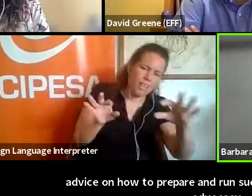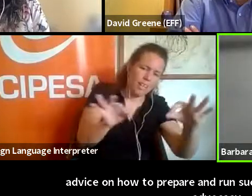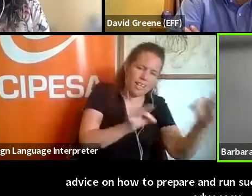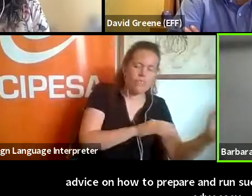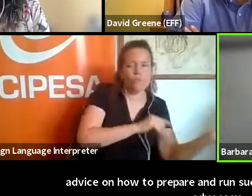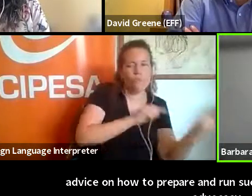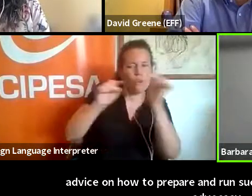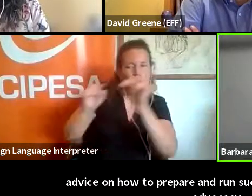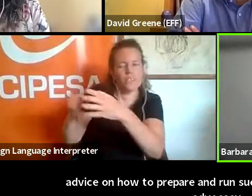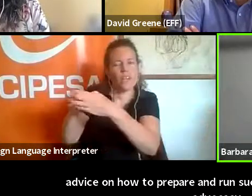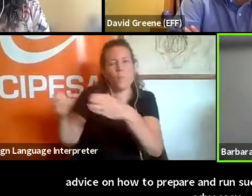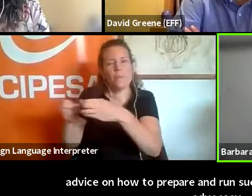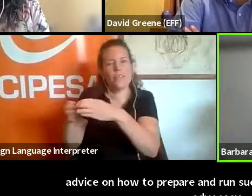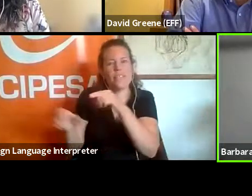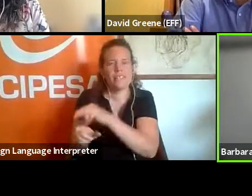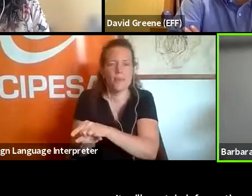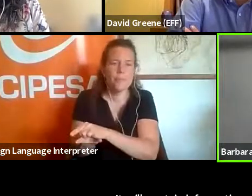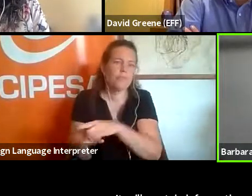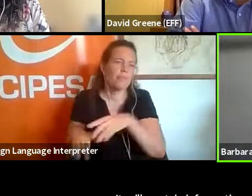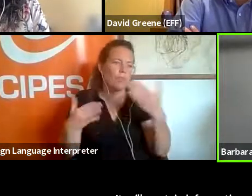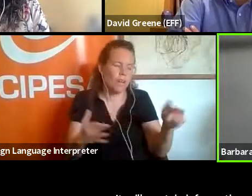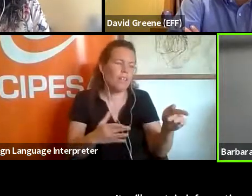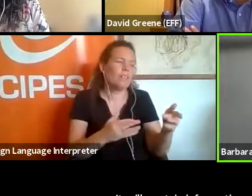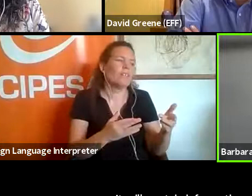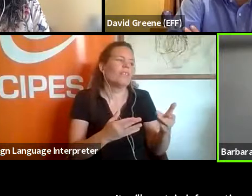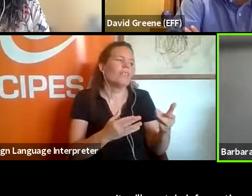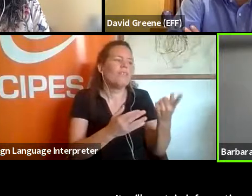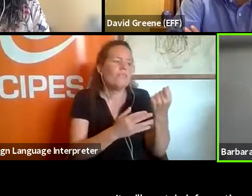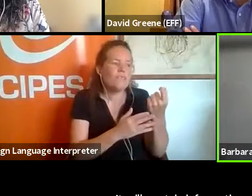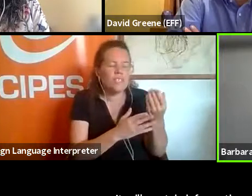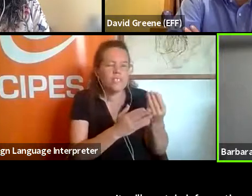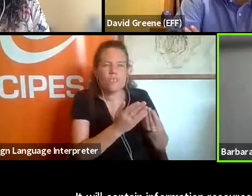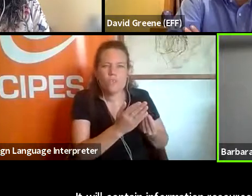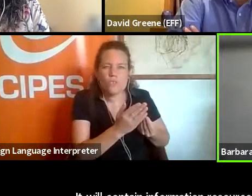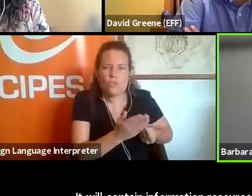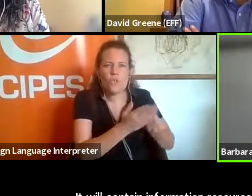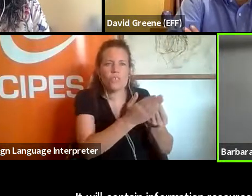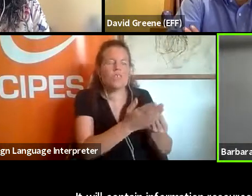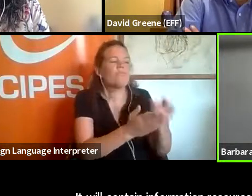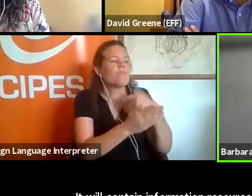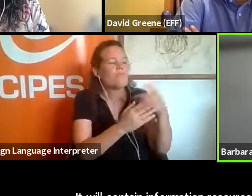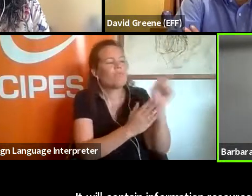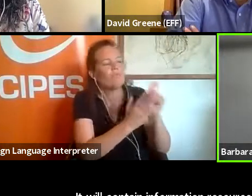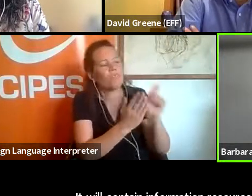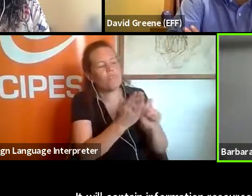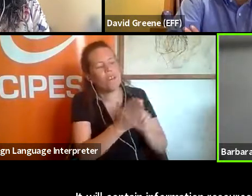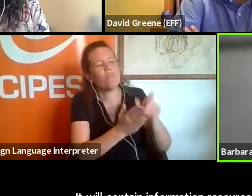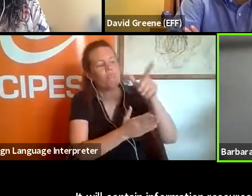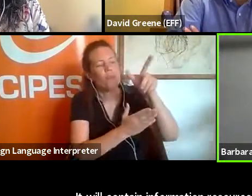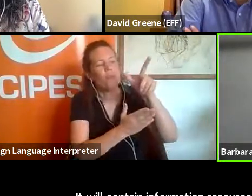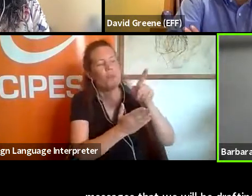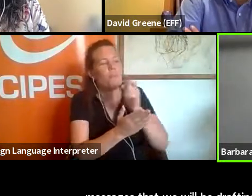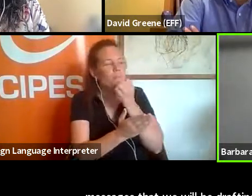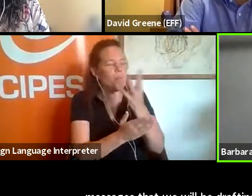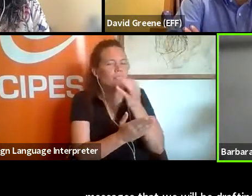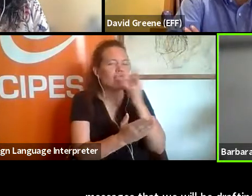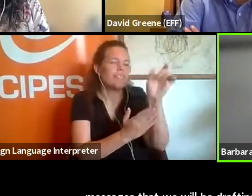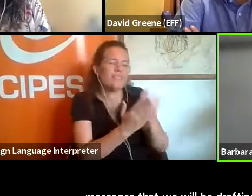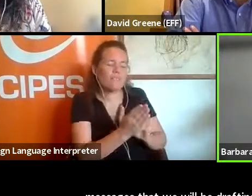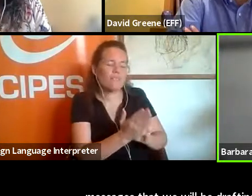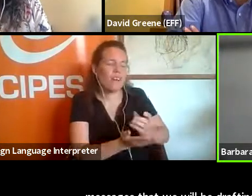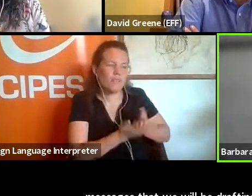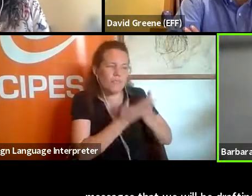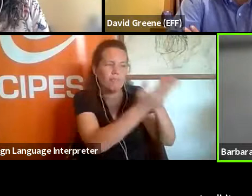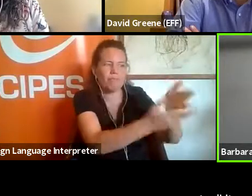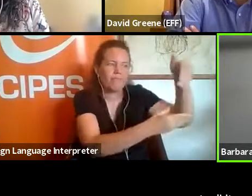contain information and resources on how to amplify messages that we will be drafting and putting in the toolkit. And I'm hoping that we will